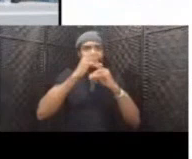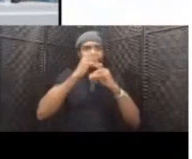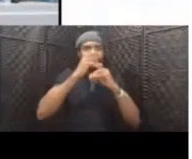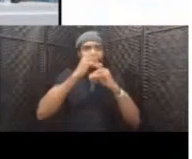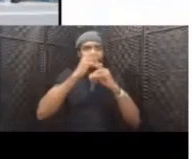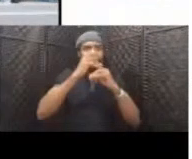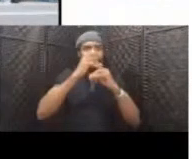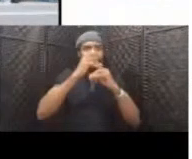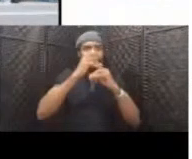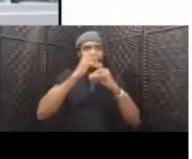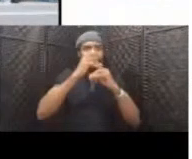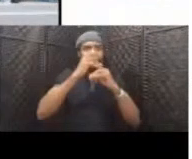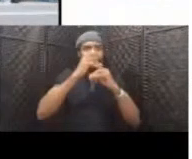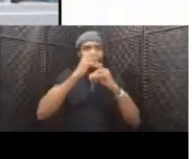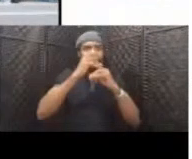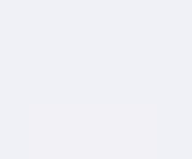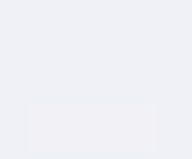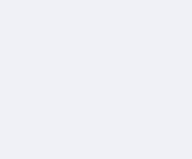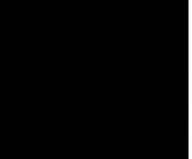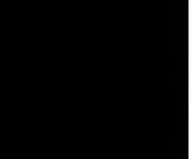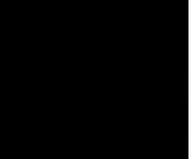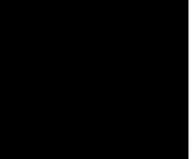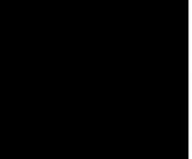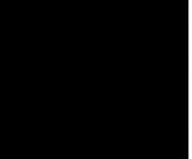Kendi is still broken.